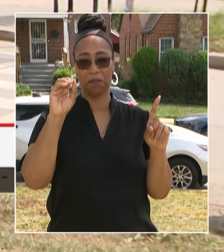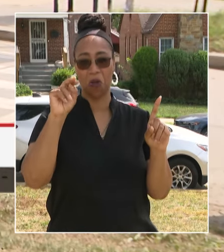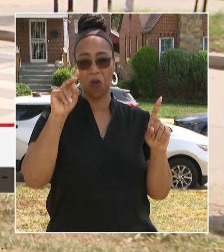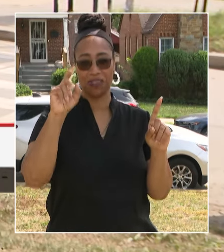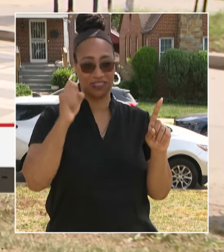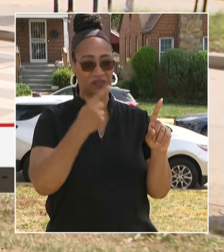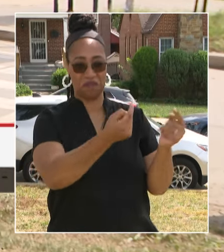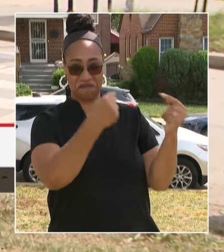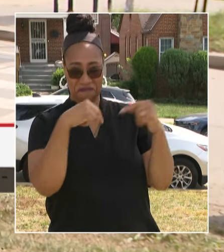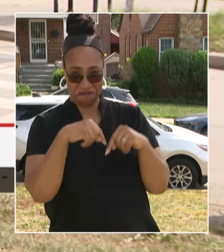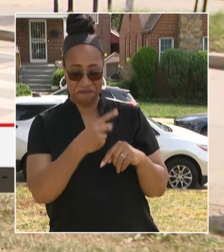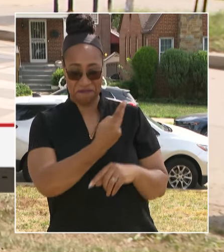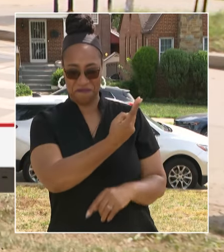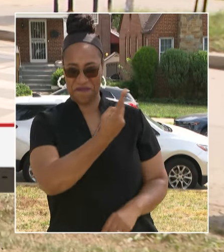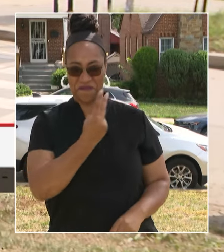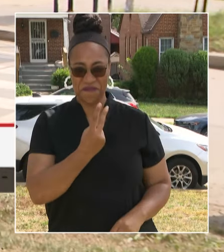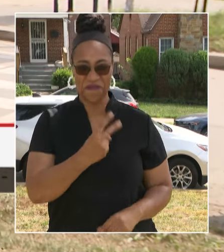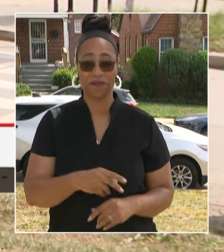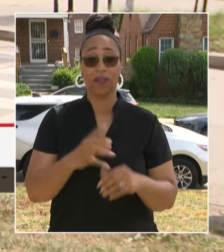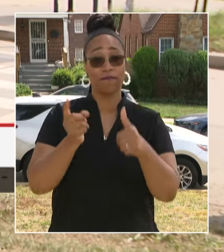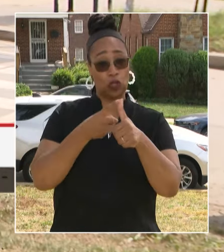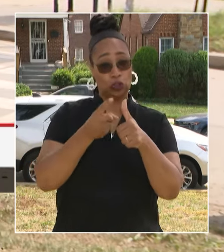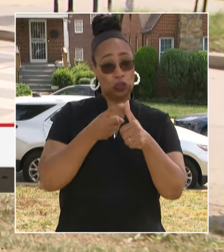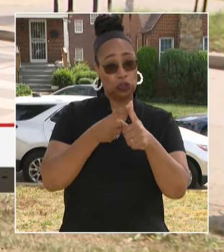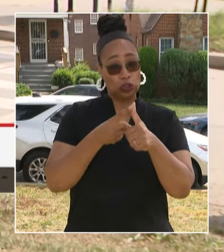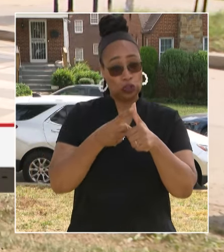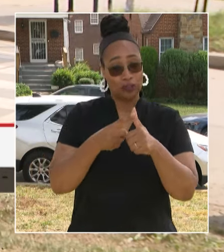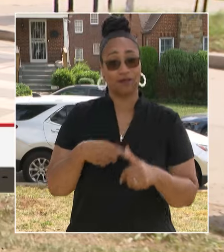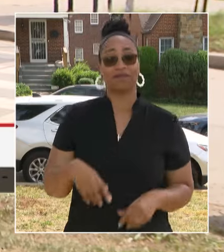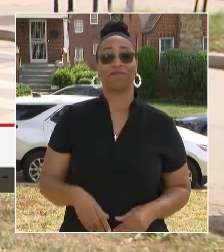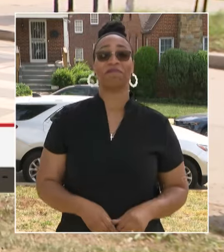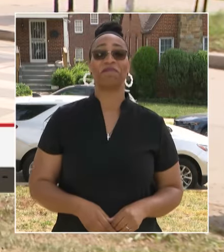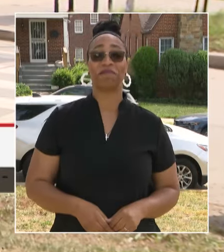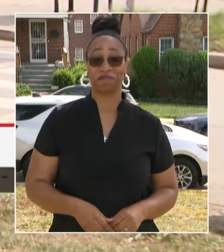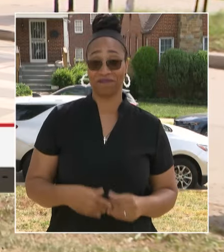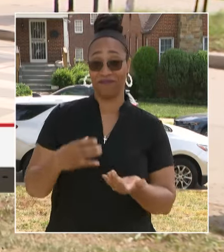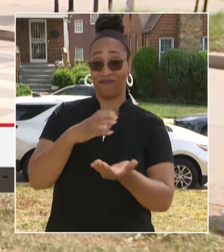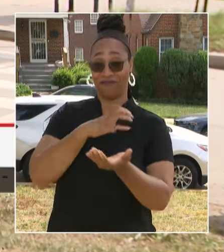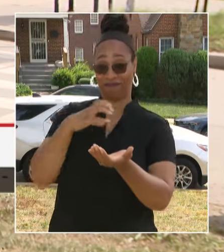join us for brief remarks and sharing in the legacy of William Spaulding. Please welcome him.